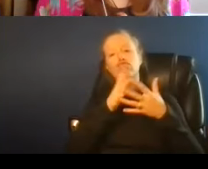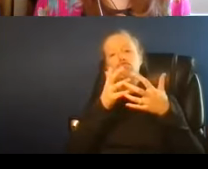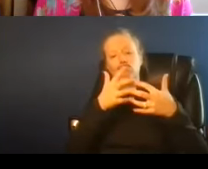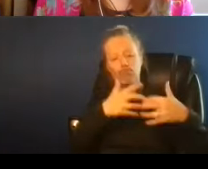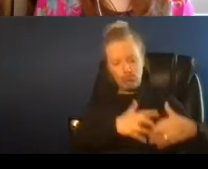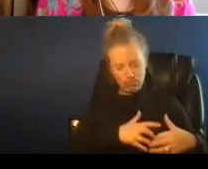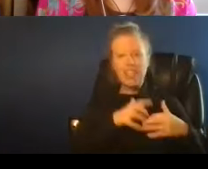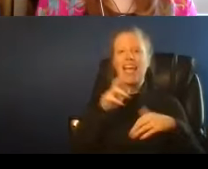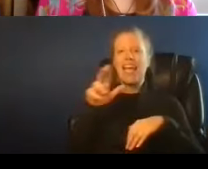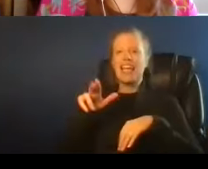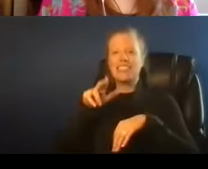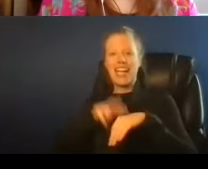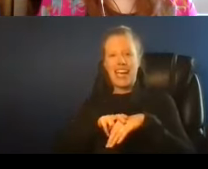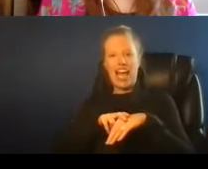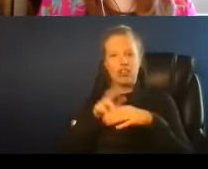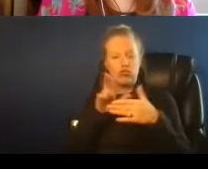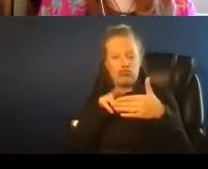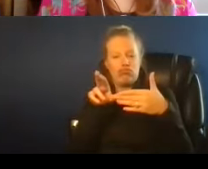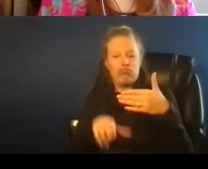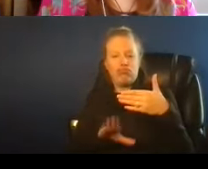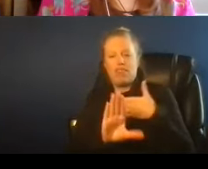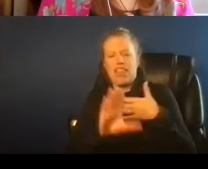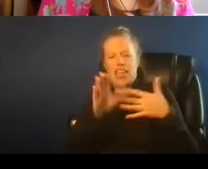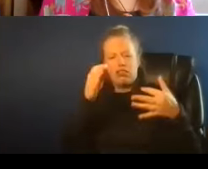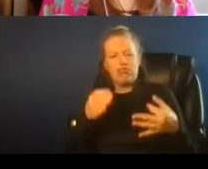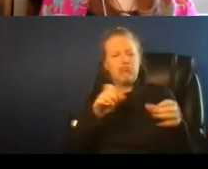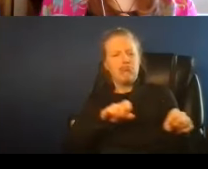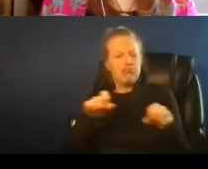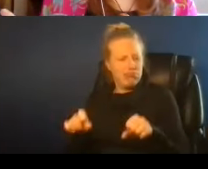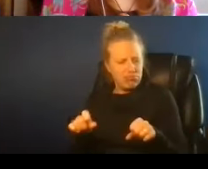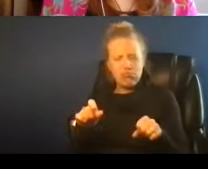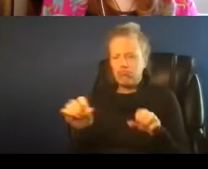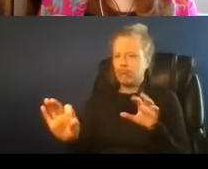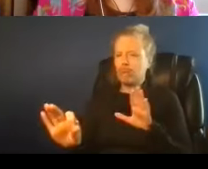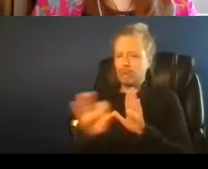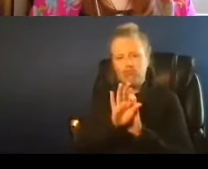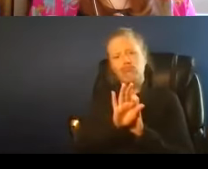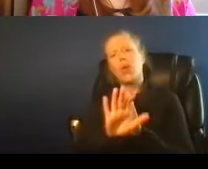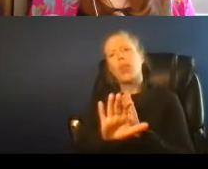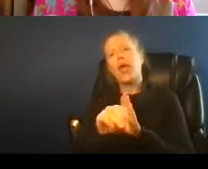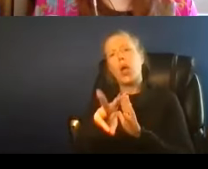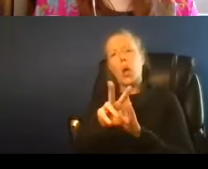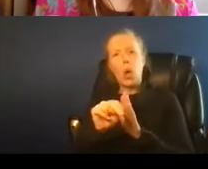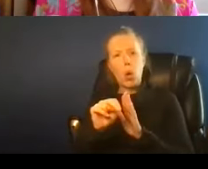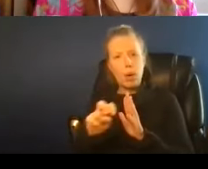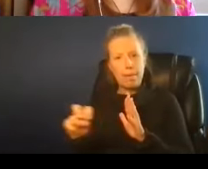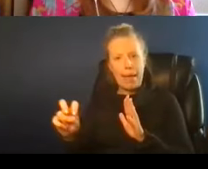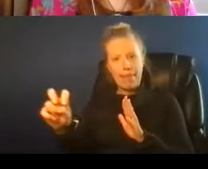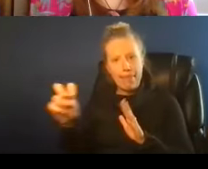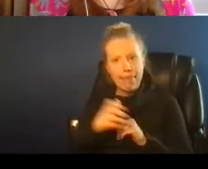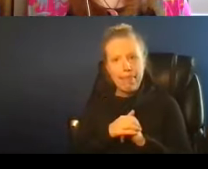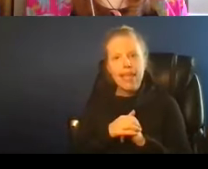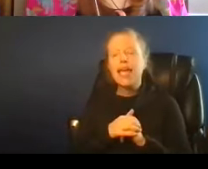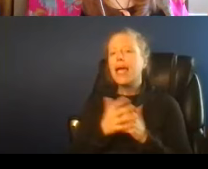a natural product of a person's ability to choose their own path. Maybe safety